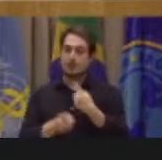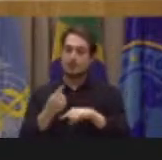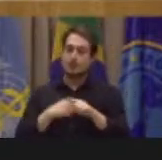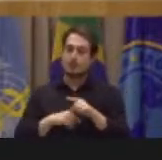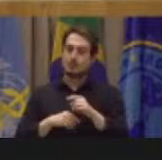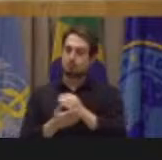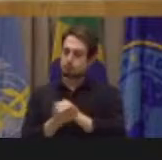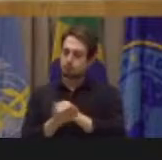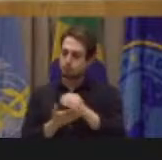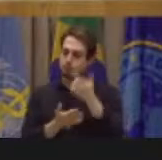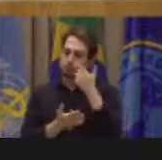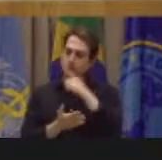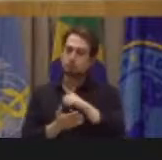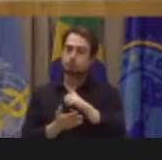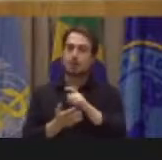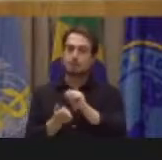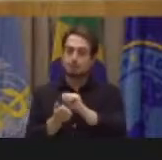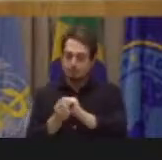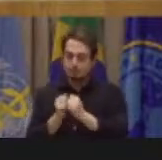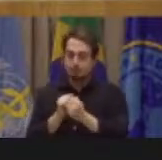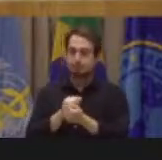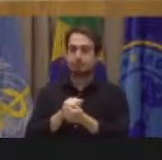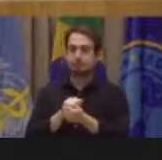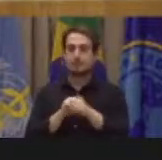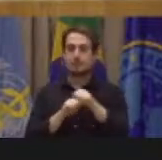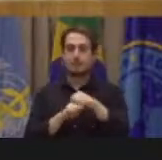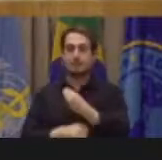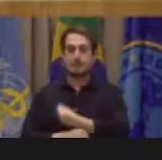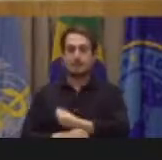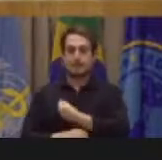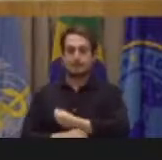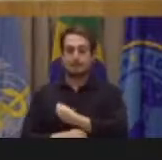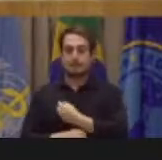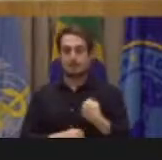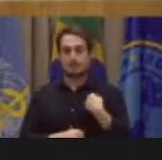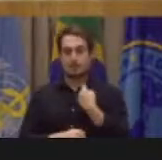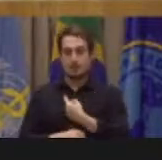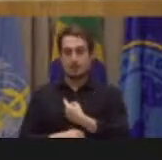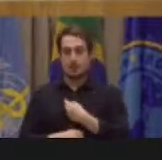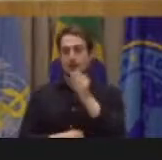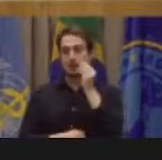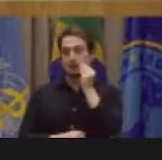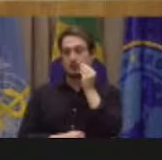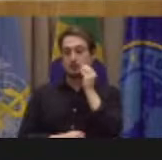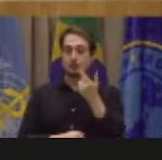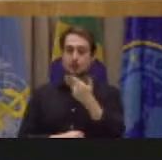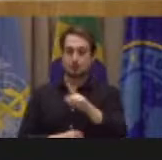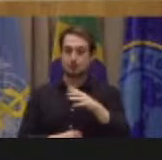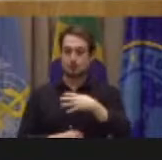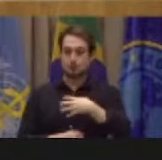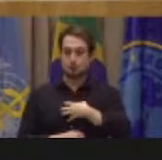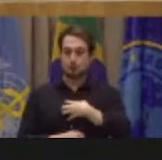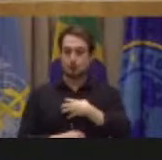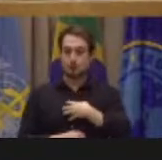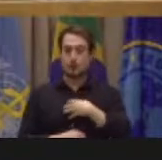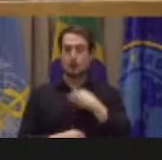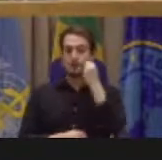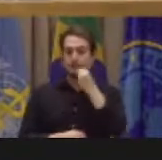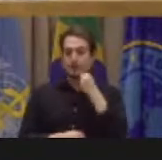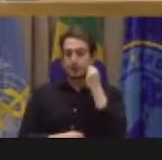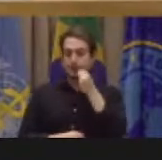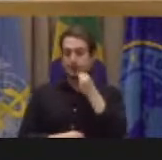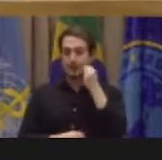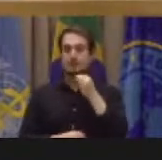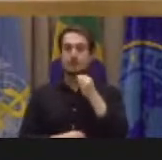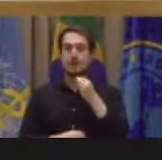It evolved very little, able to integrate, at least search others with